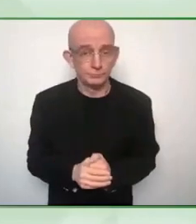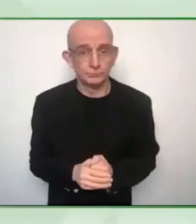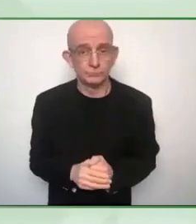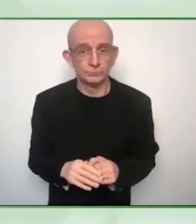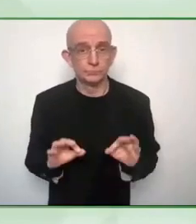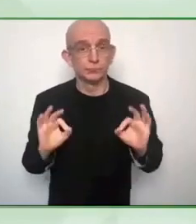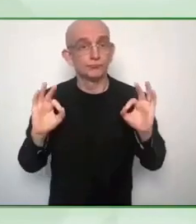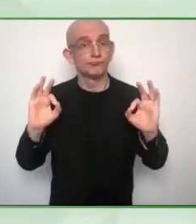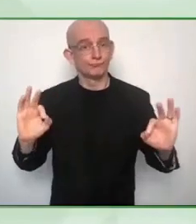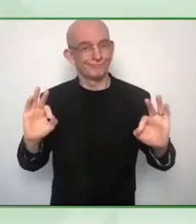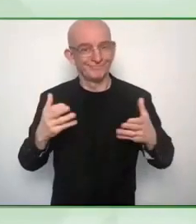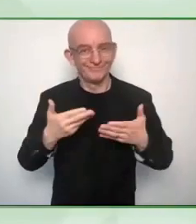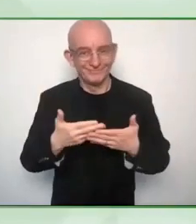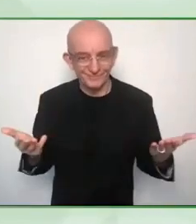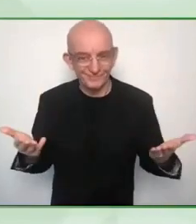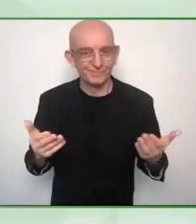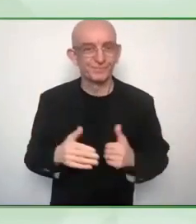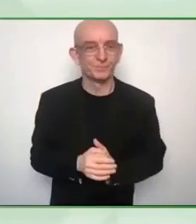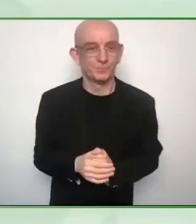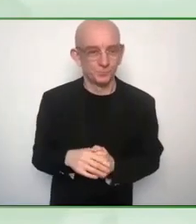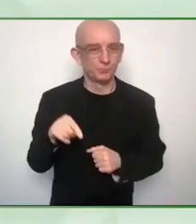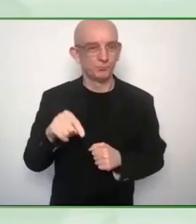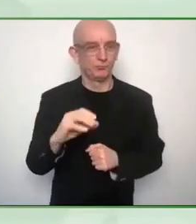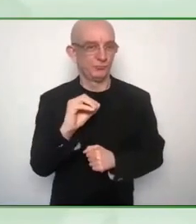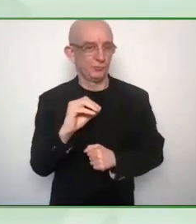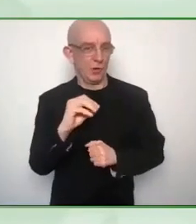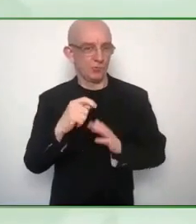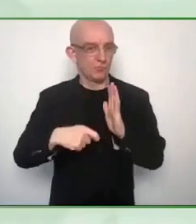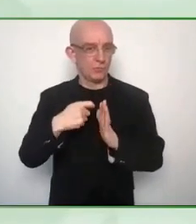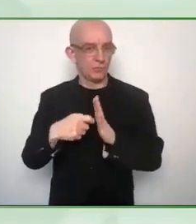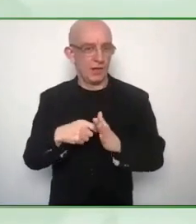doesn't know the organization, 2 minutes of introduction. Thank you.